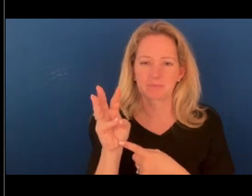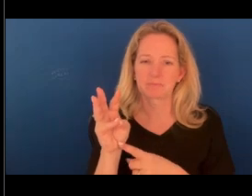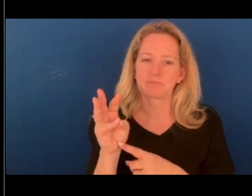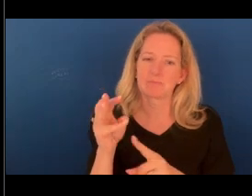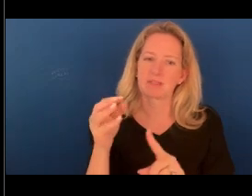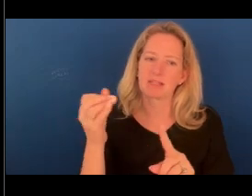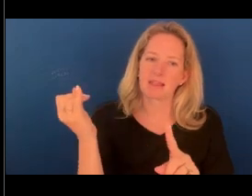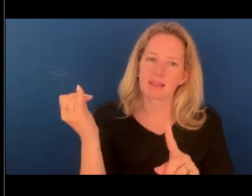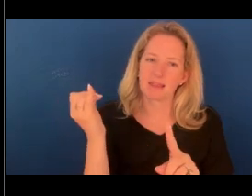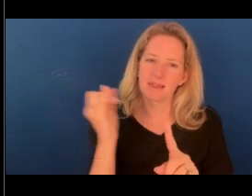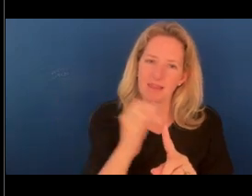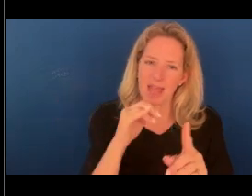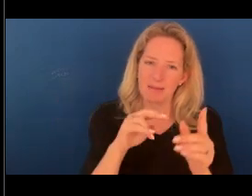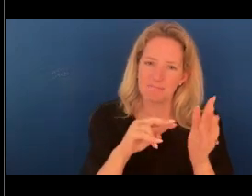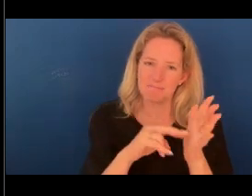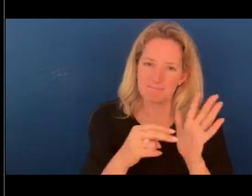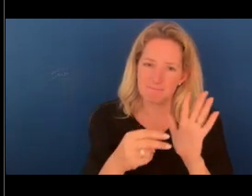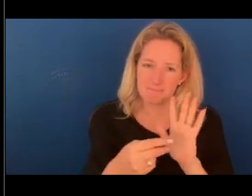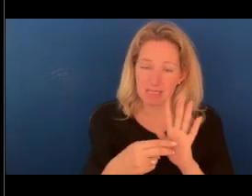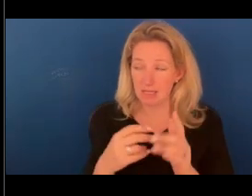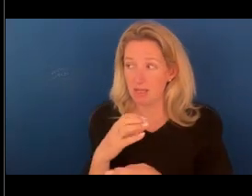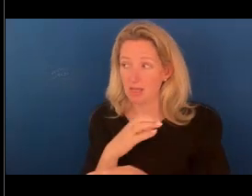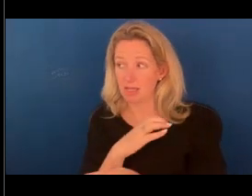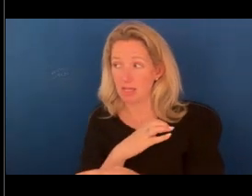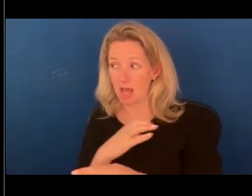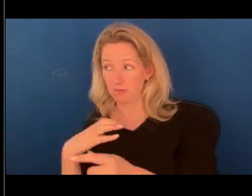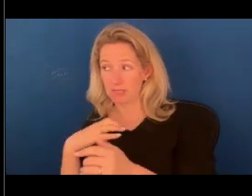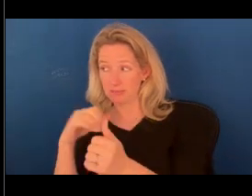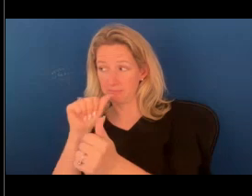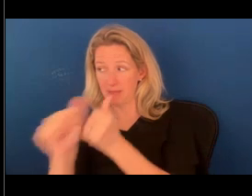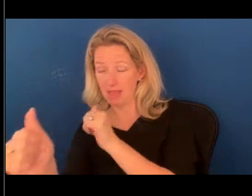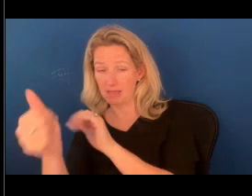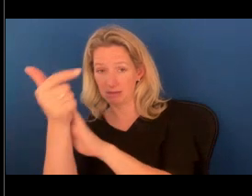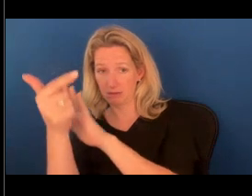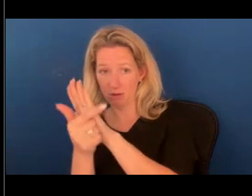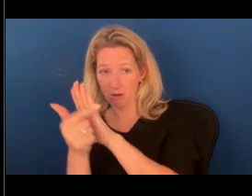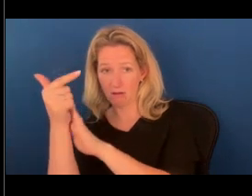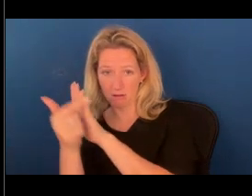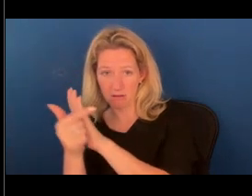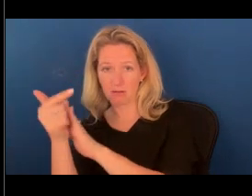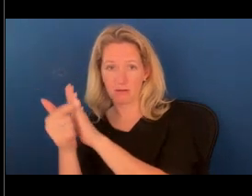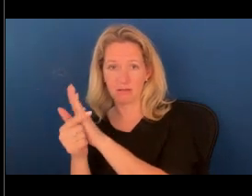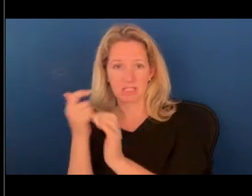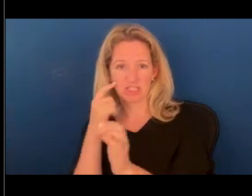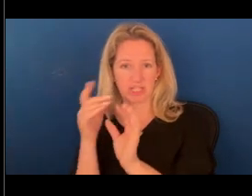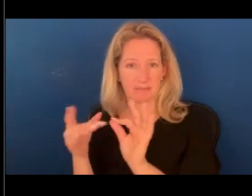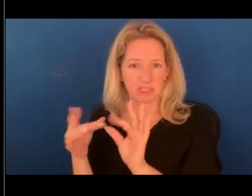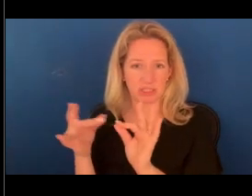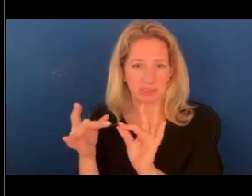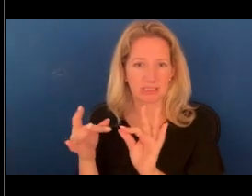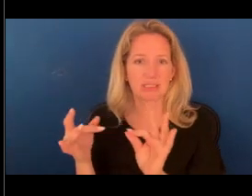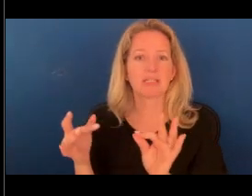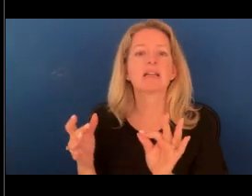all the requirements that are based in Congress or in statute that I just mentioned, it provides a lot of flexibility in those requirements for